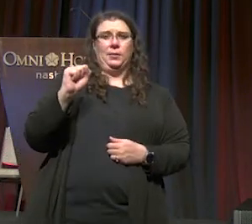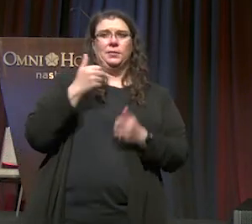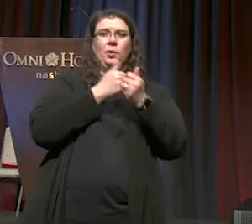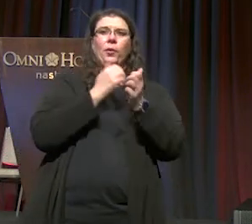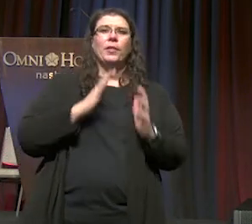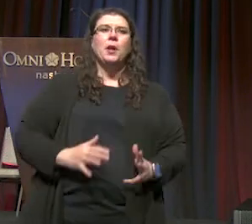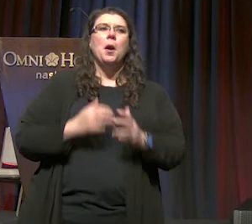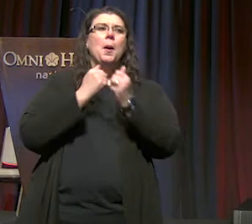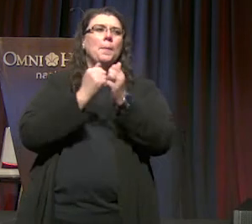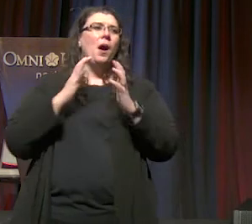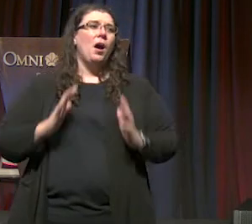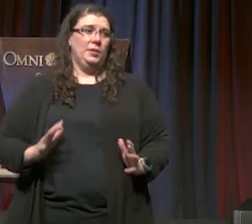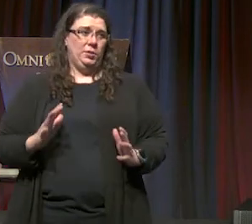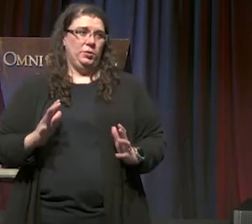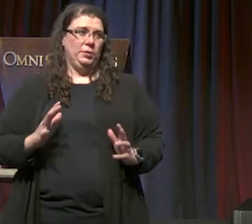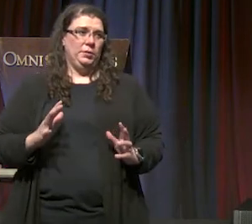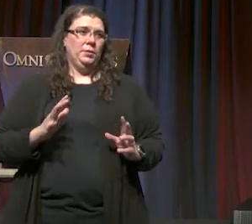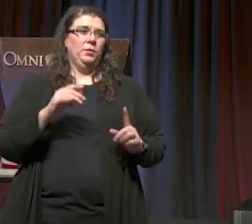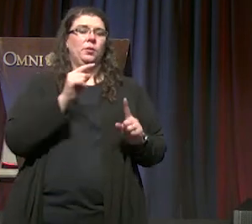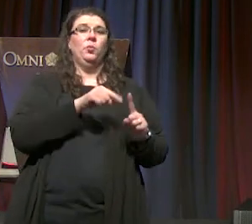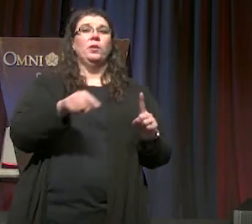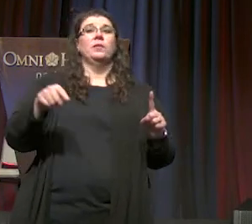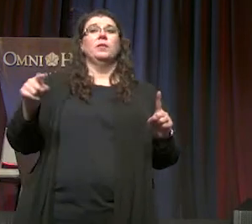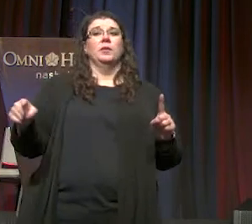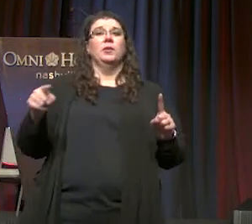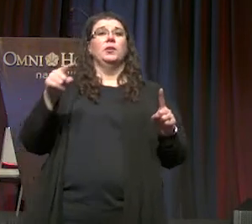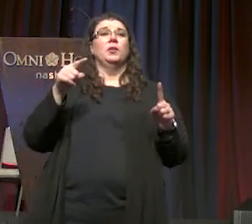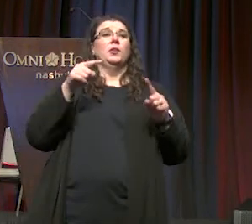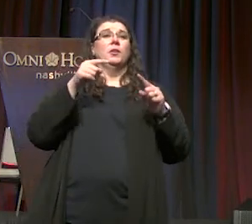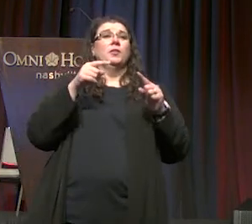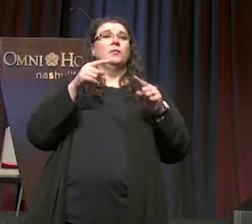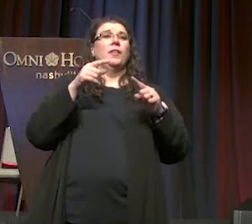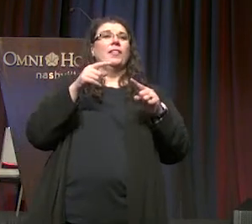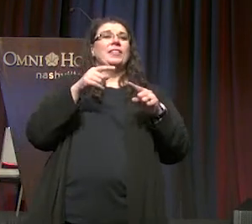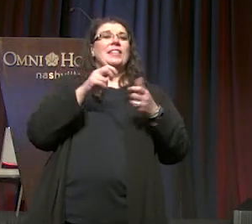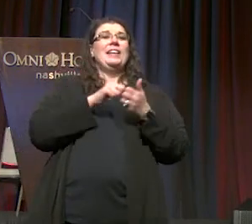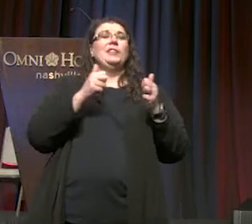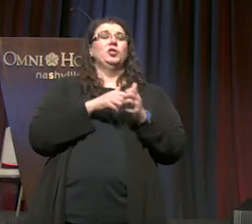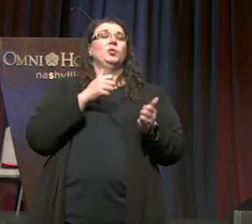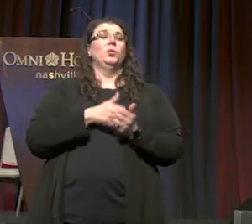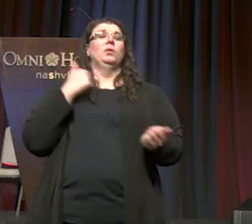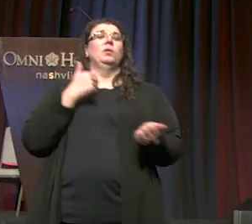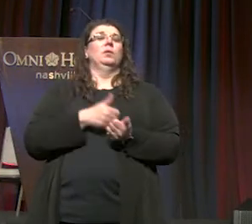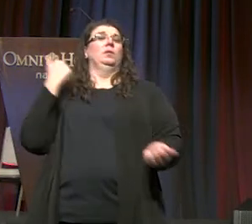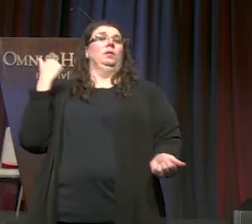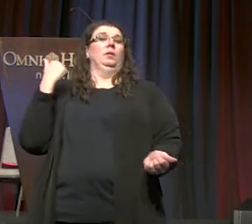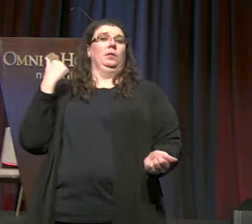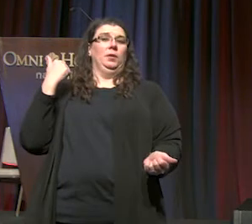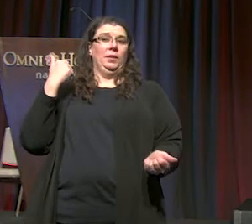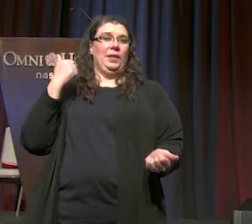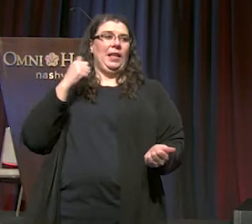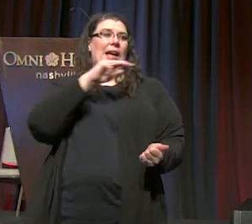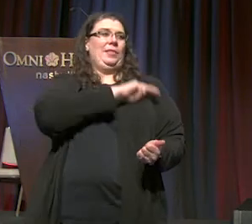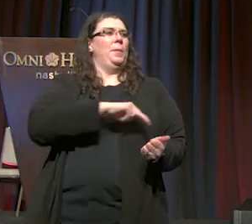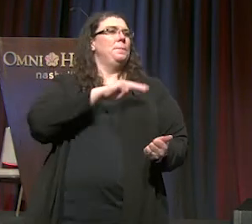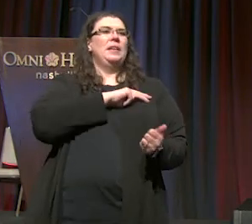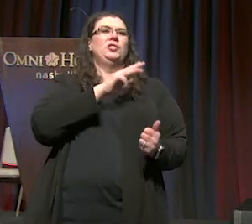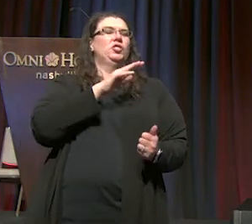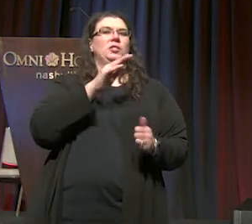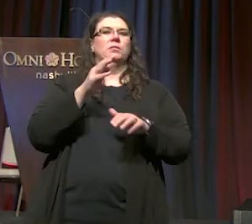wherein division and schism were avoided and the unity in mission was their